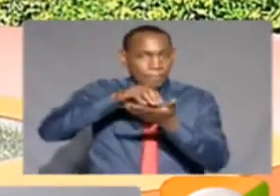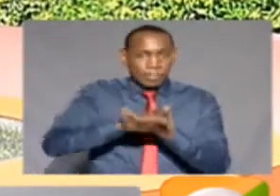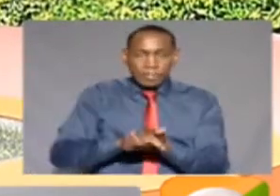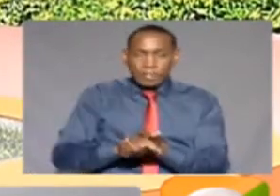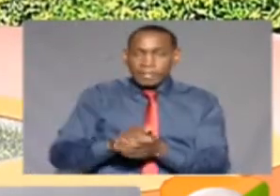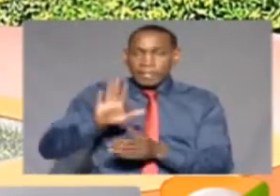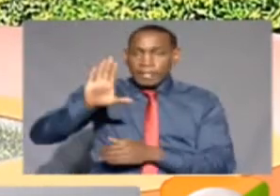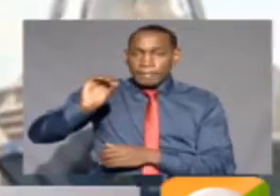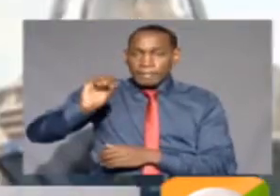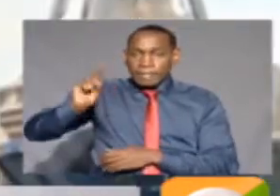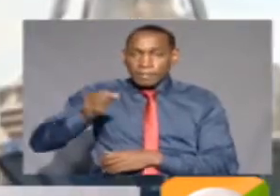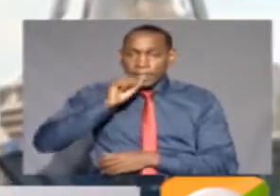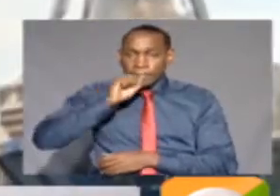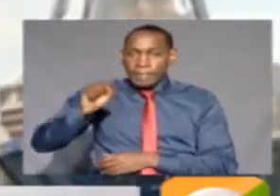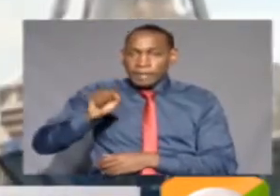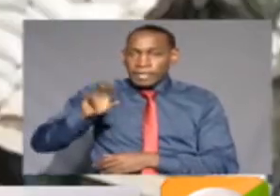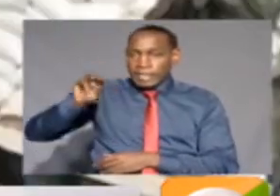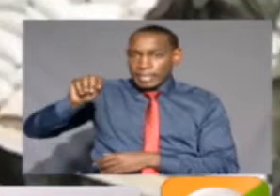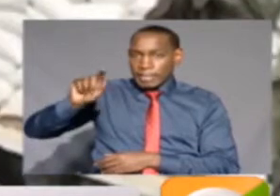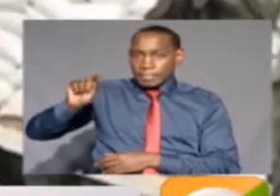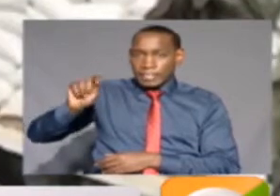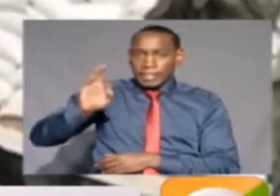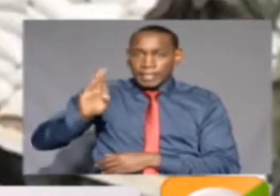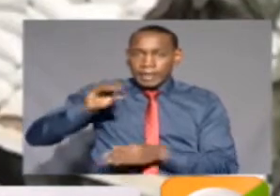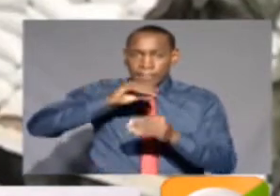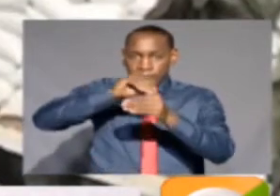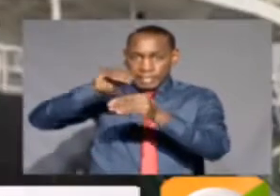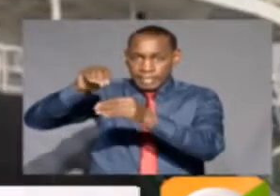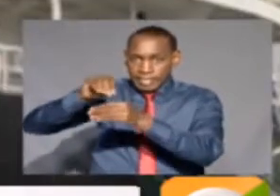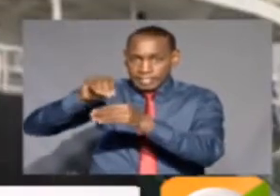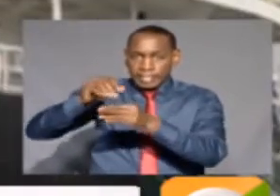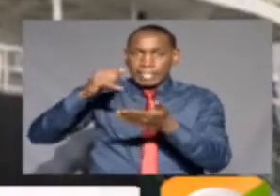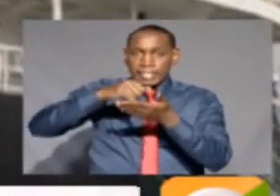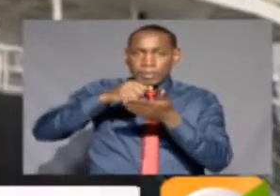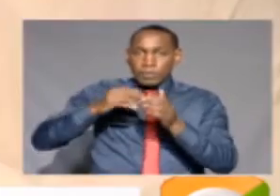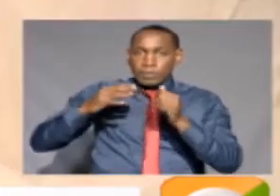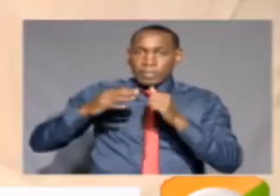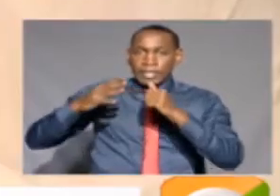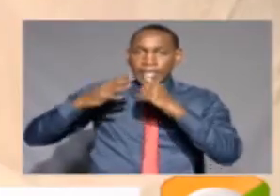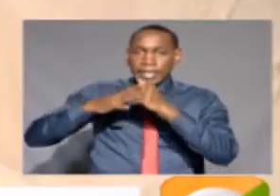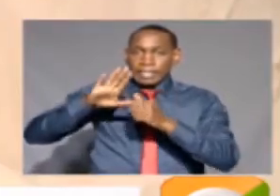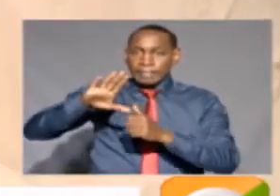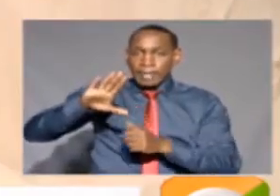The 50,500 metric tons of fertilizer is part of the